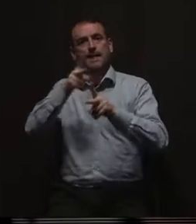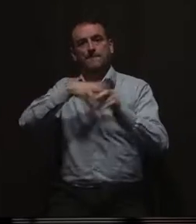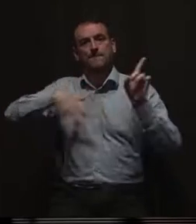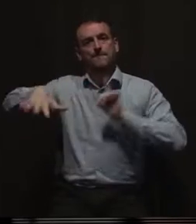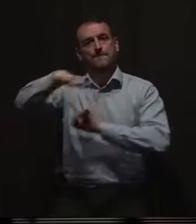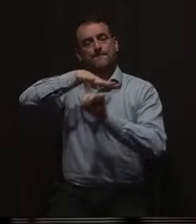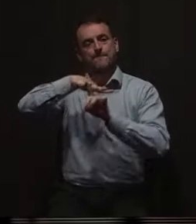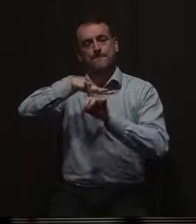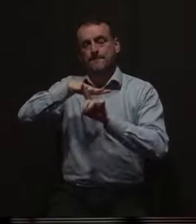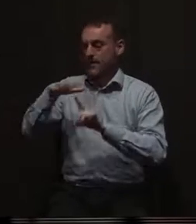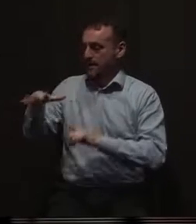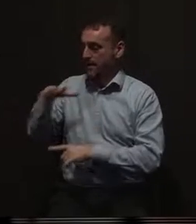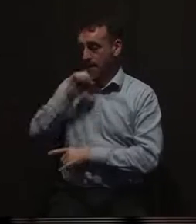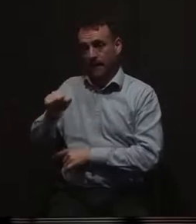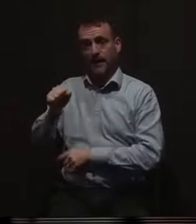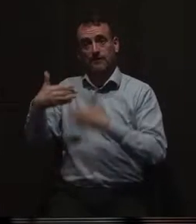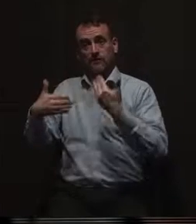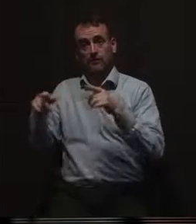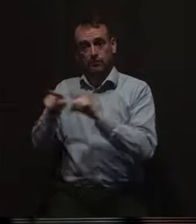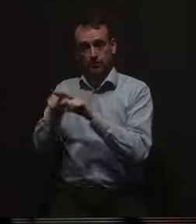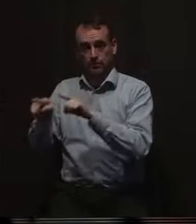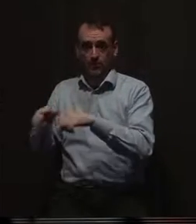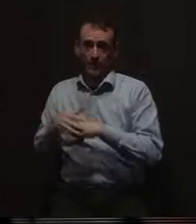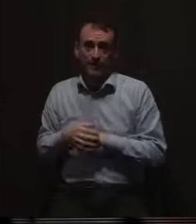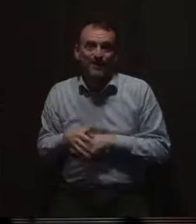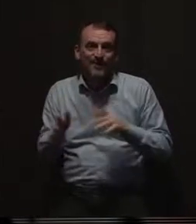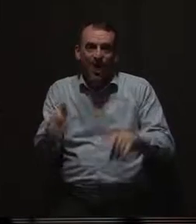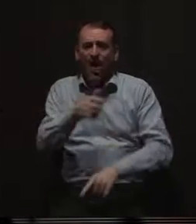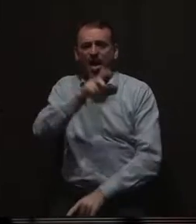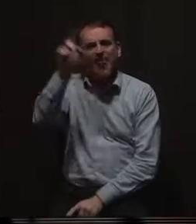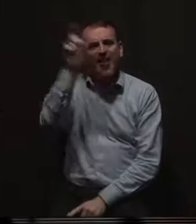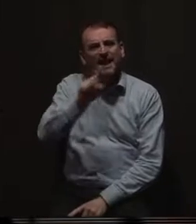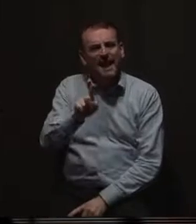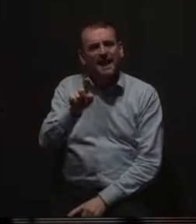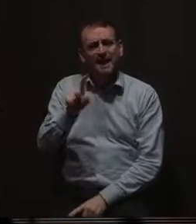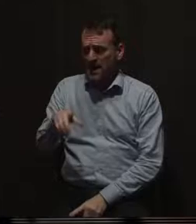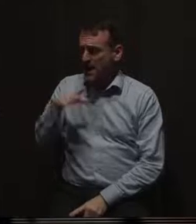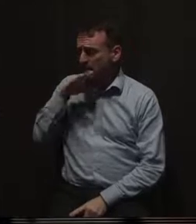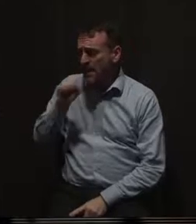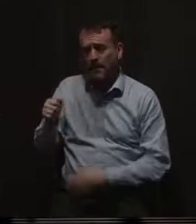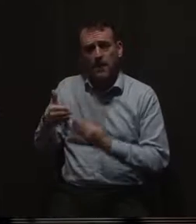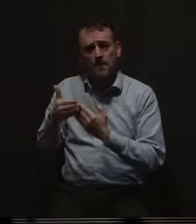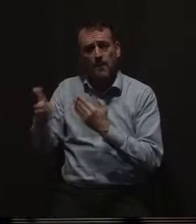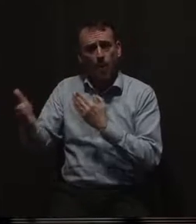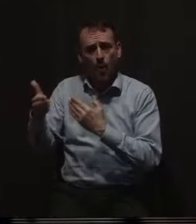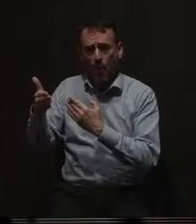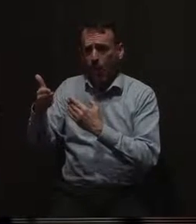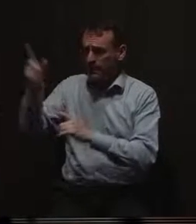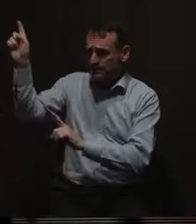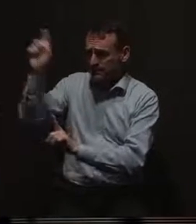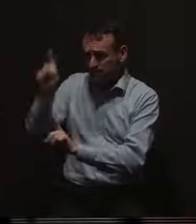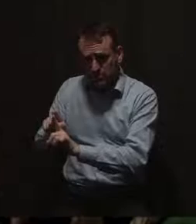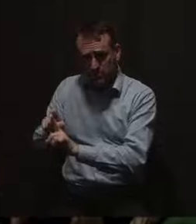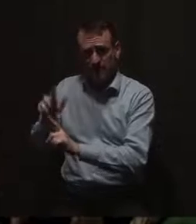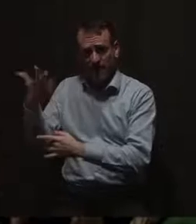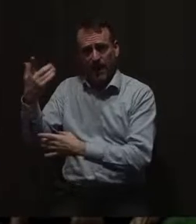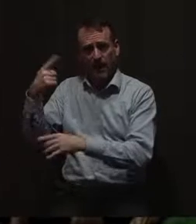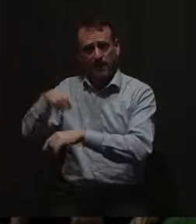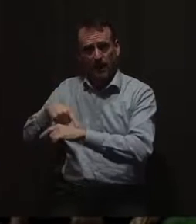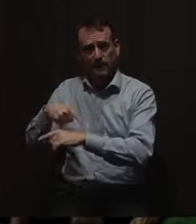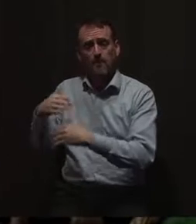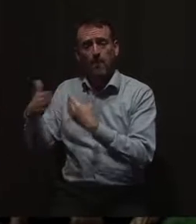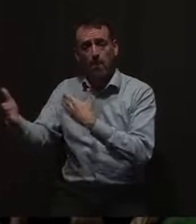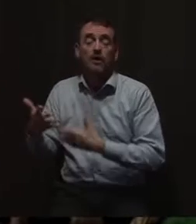So I think lightning strikes men 5 times as often as women. So it's nothing to do with sexism. So lightning isn't